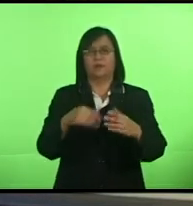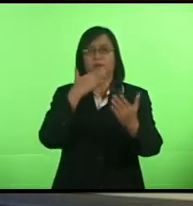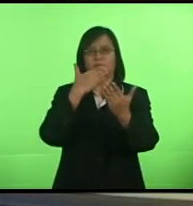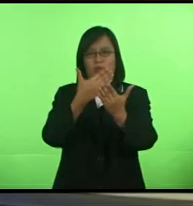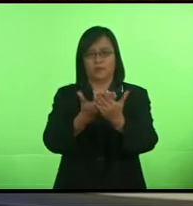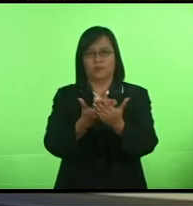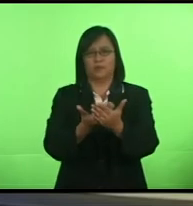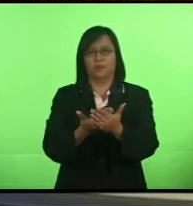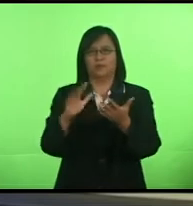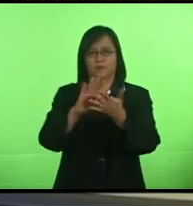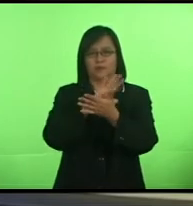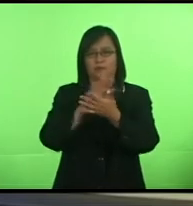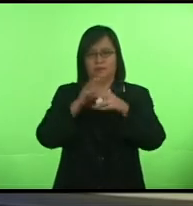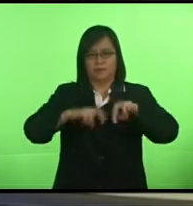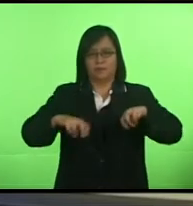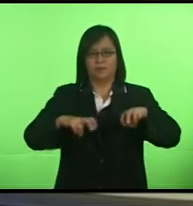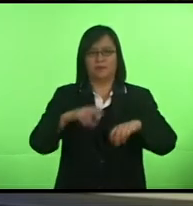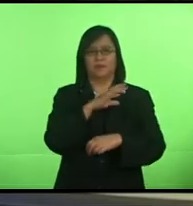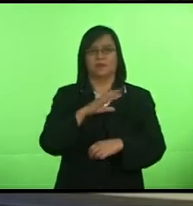write a research paper.